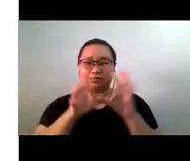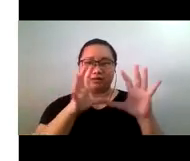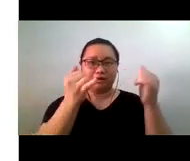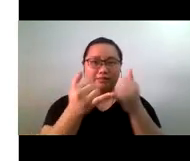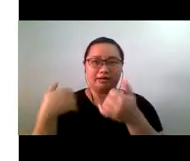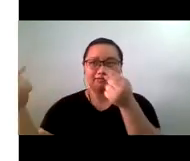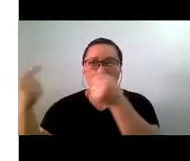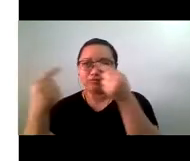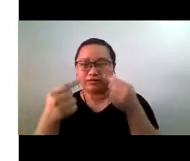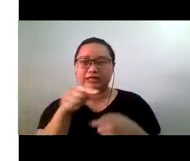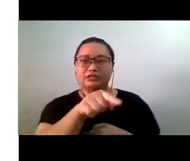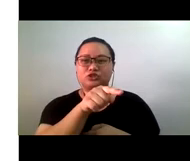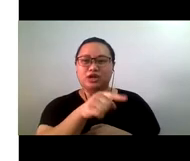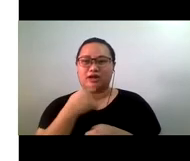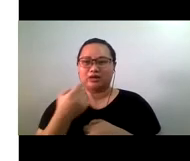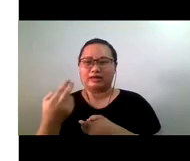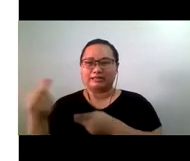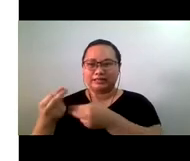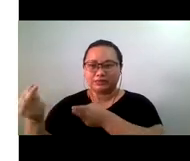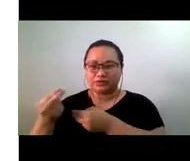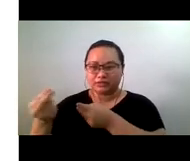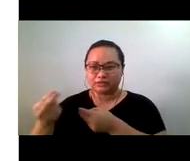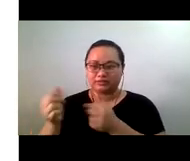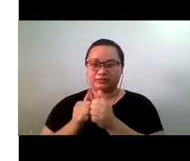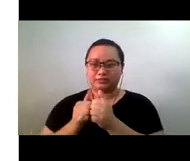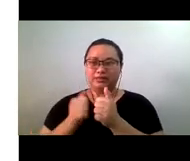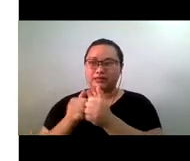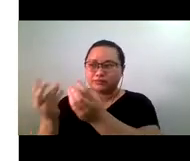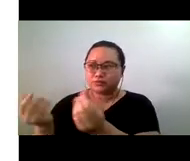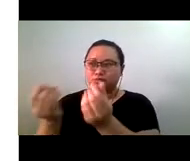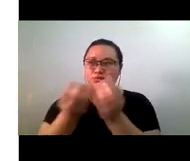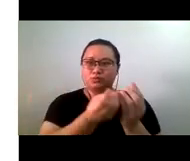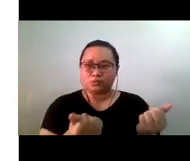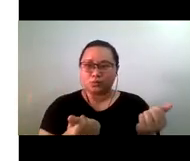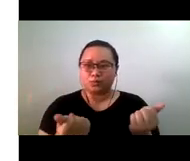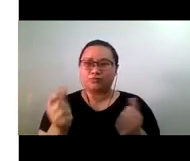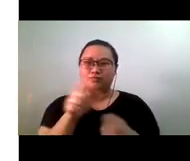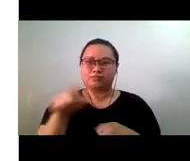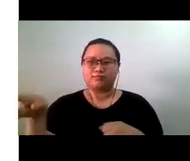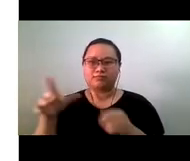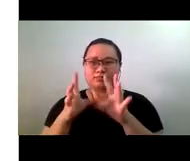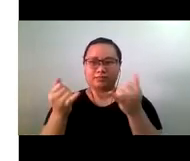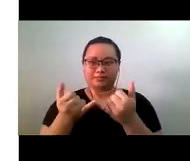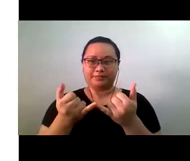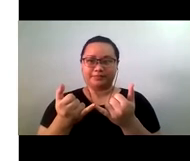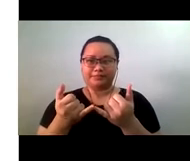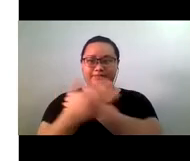negotiator for many of these companies and countries. And